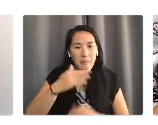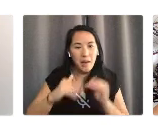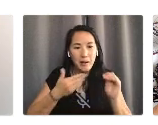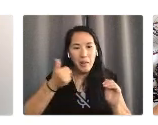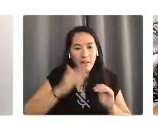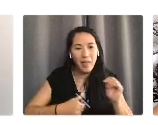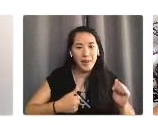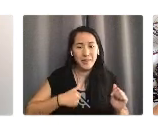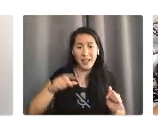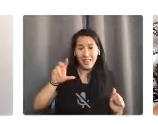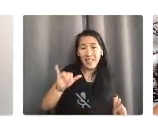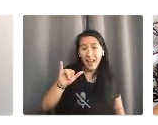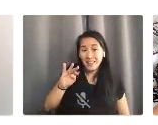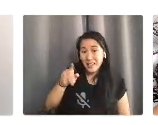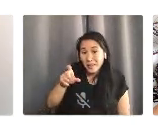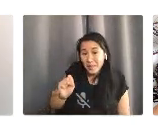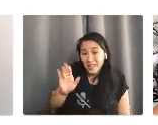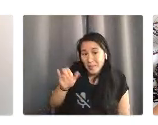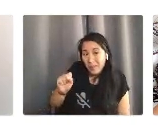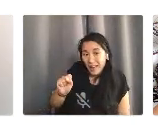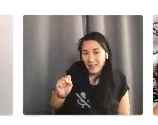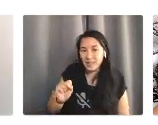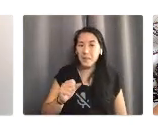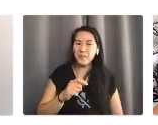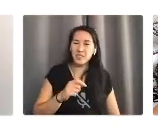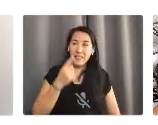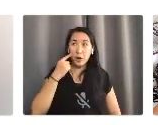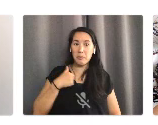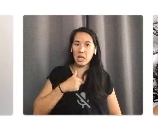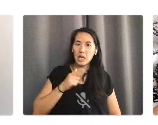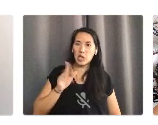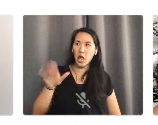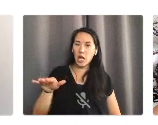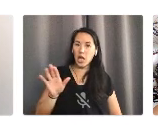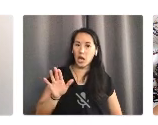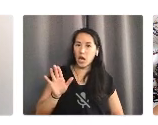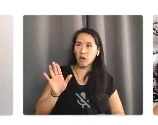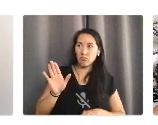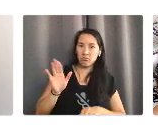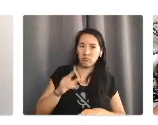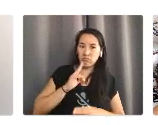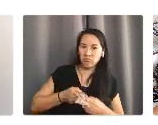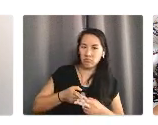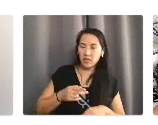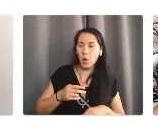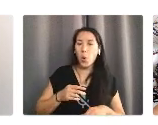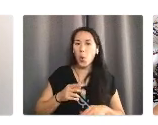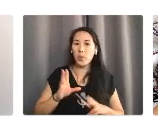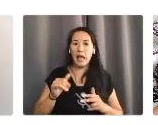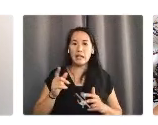bias. And to call the elephant out in the room, this is pushing a little bit against racism, which is one of the downfalls